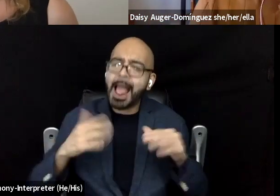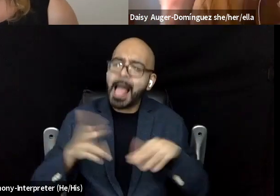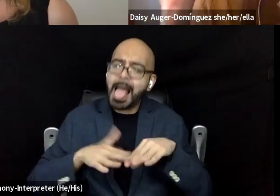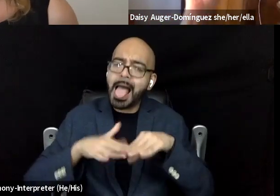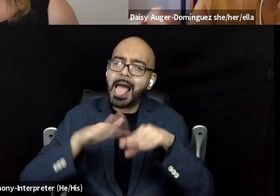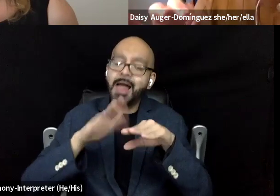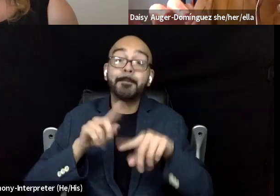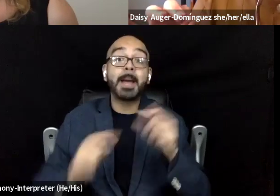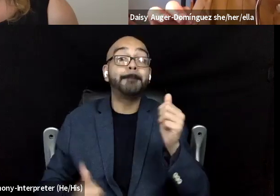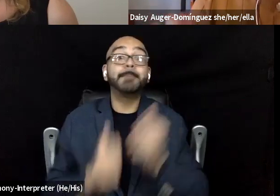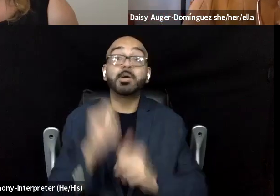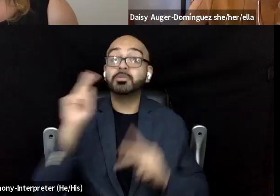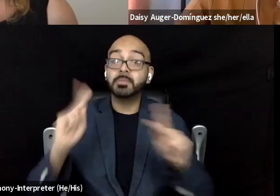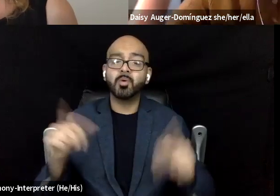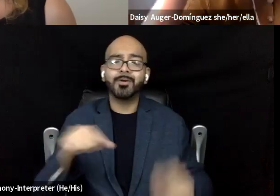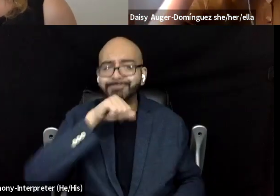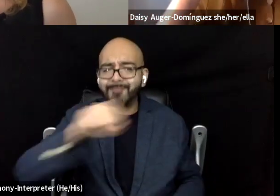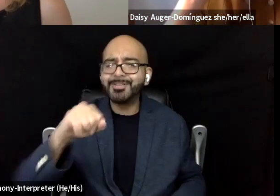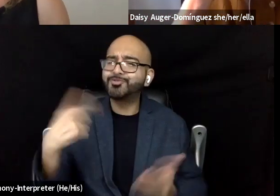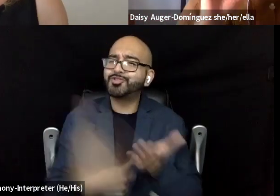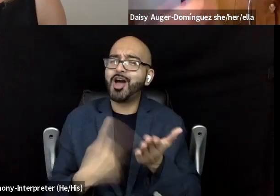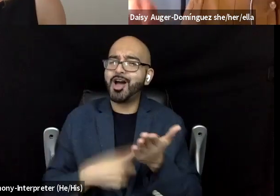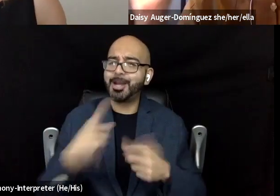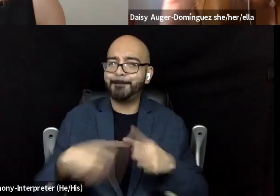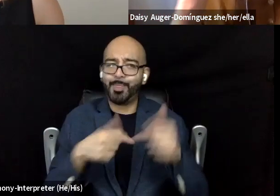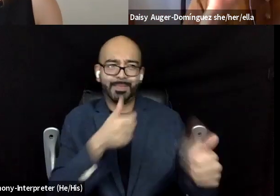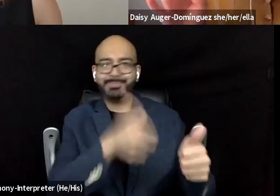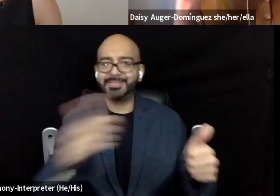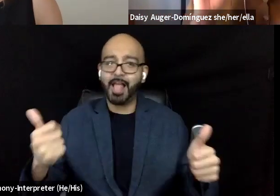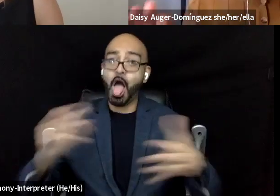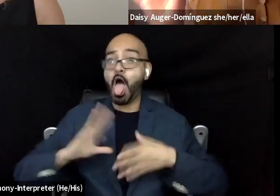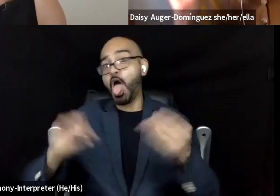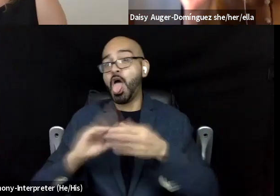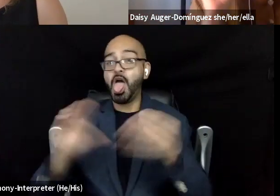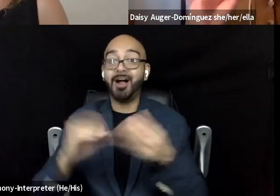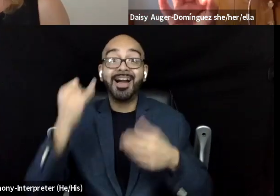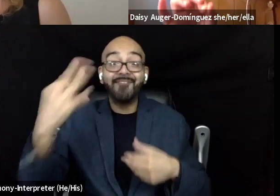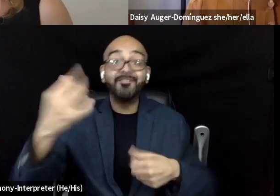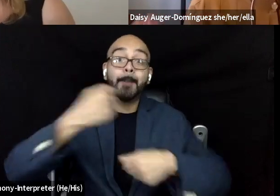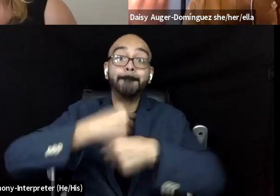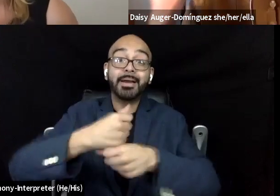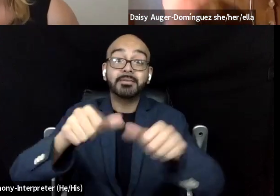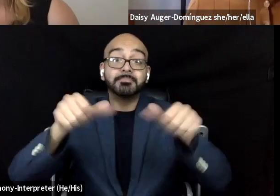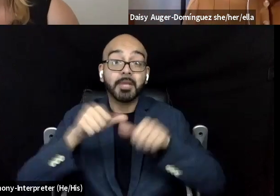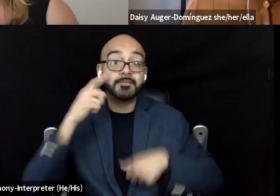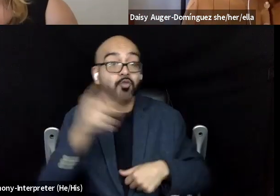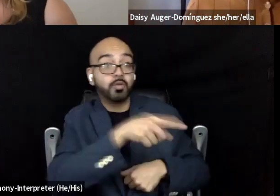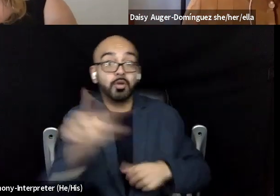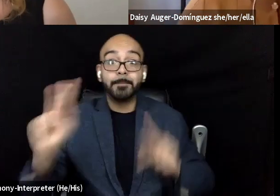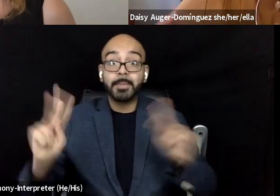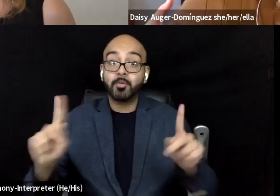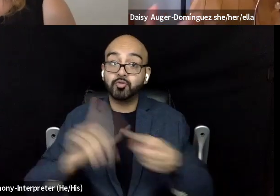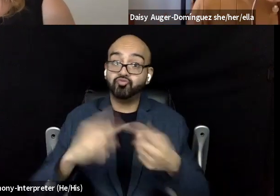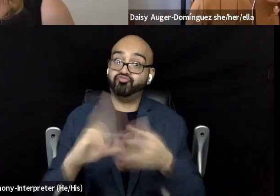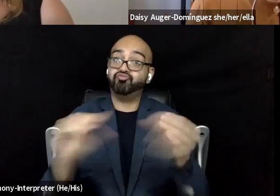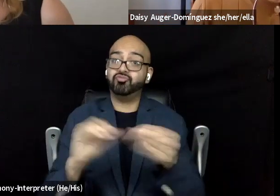people love to talk about themselves. So if you create a space for them to talk, there's so much learning for you, and